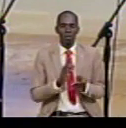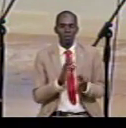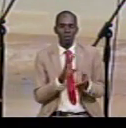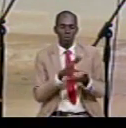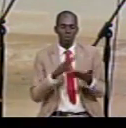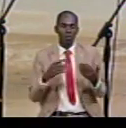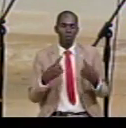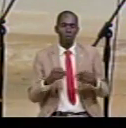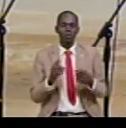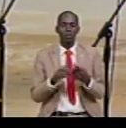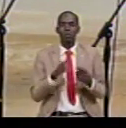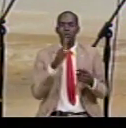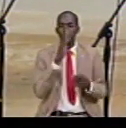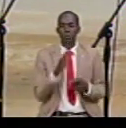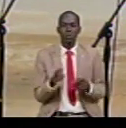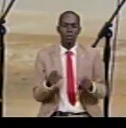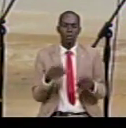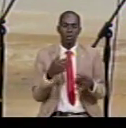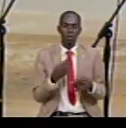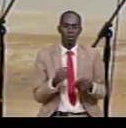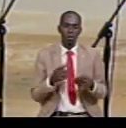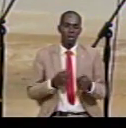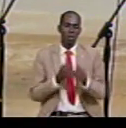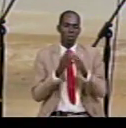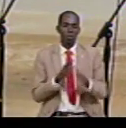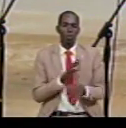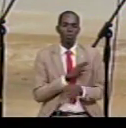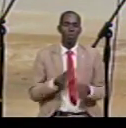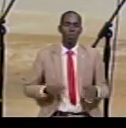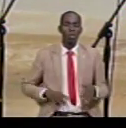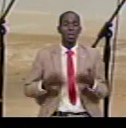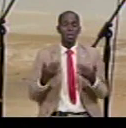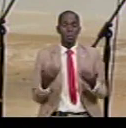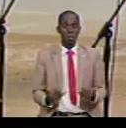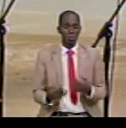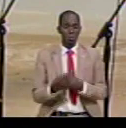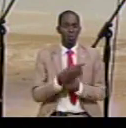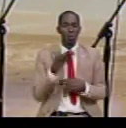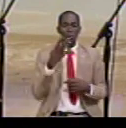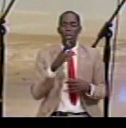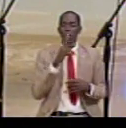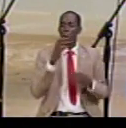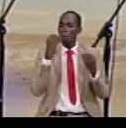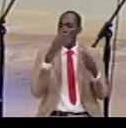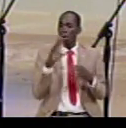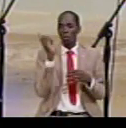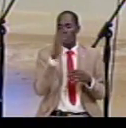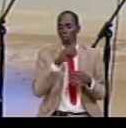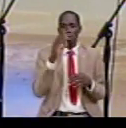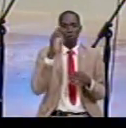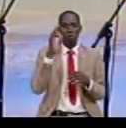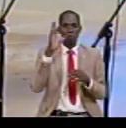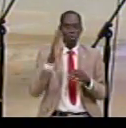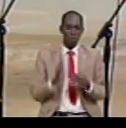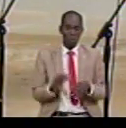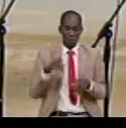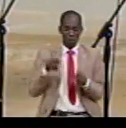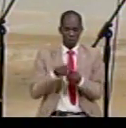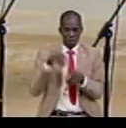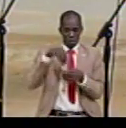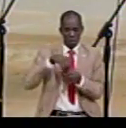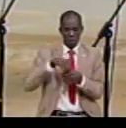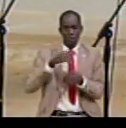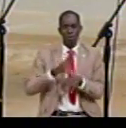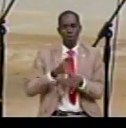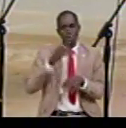watchful about this. There are false prophets all over the place, even inside the church. You must be very careful because the church is a public